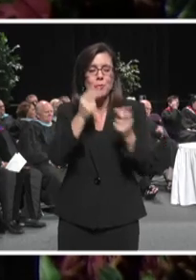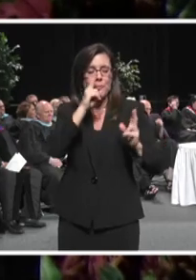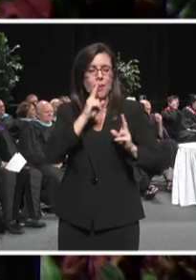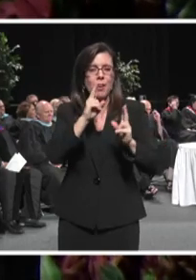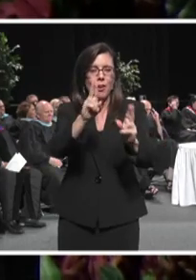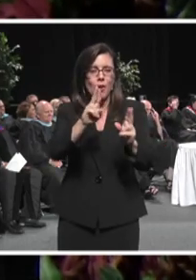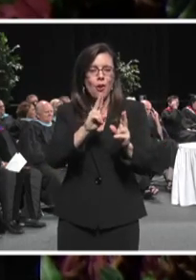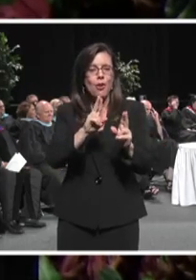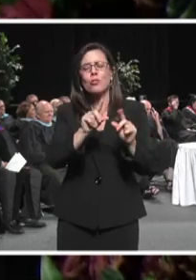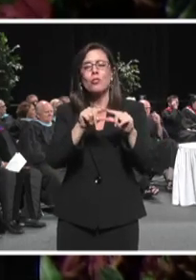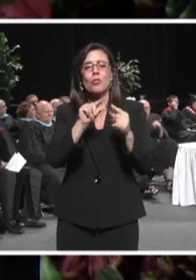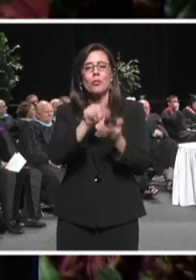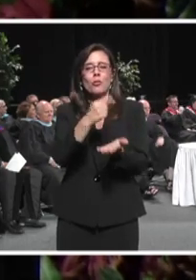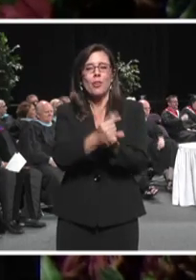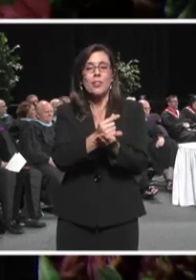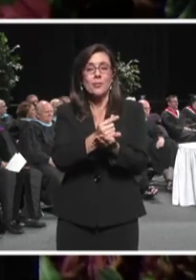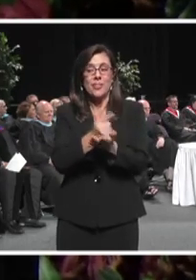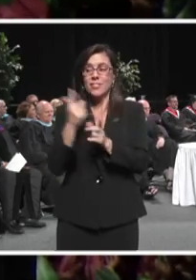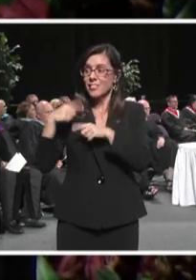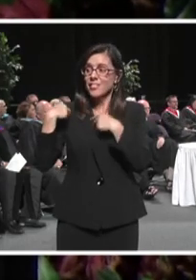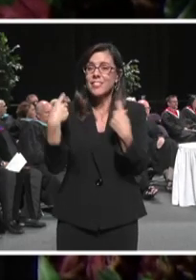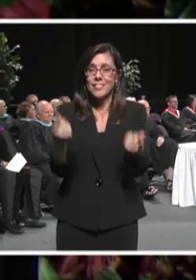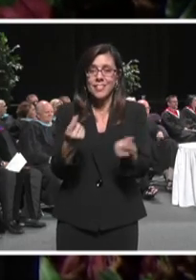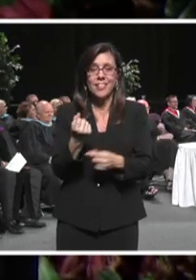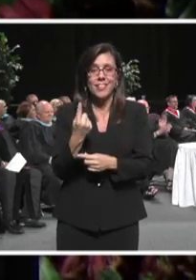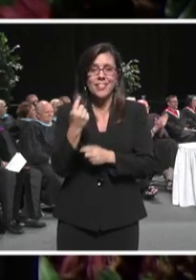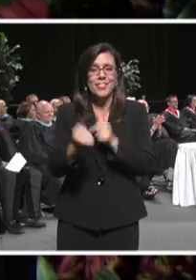Cy Lake's history.